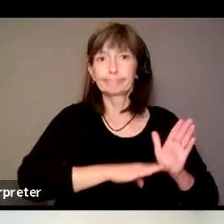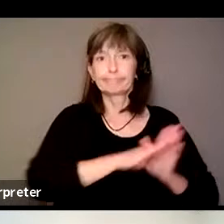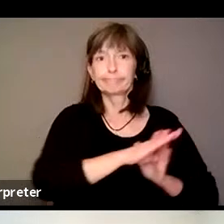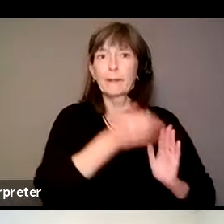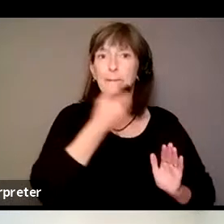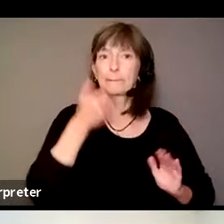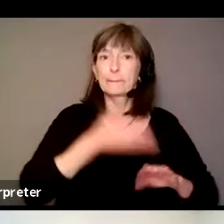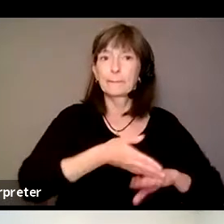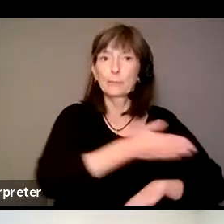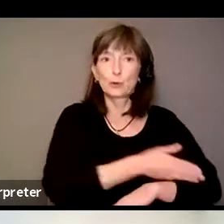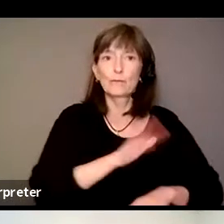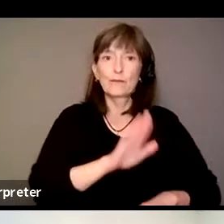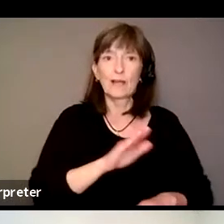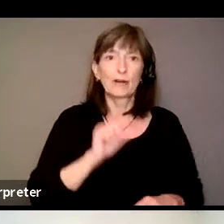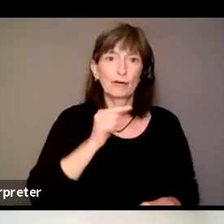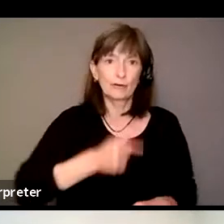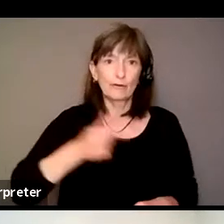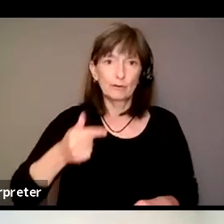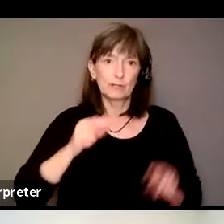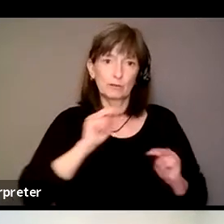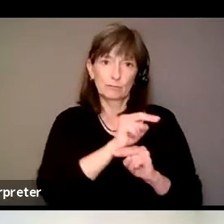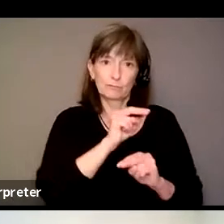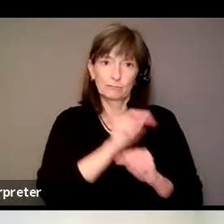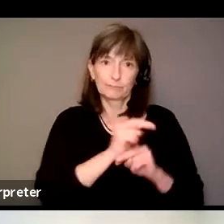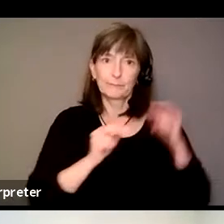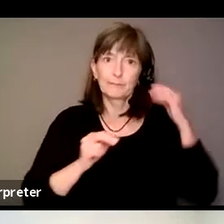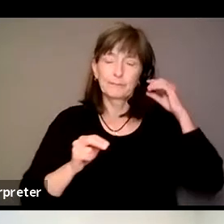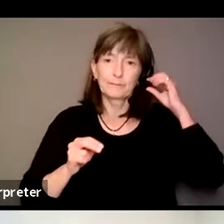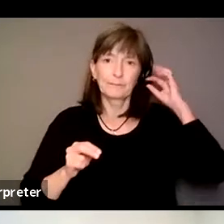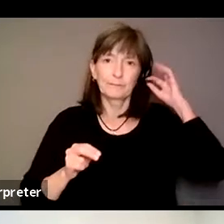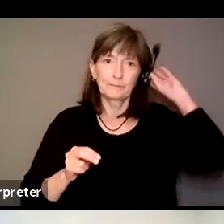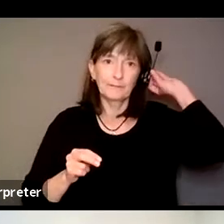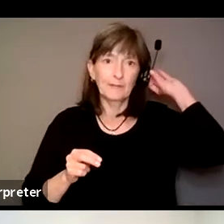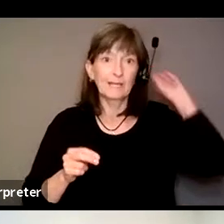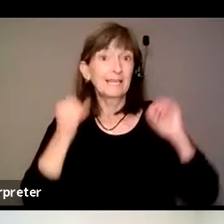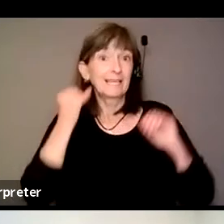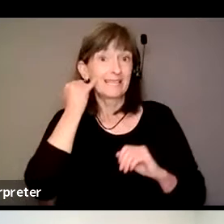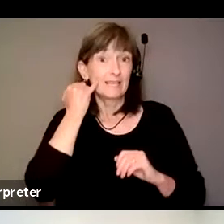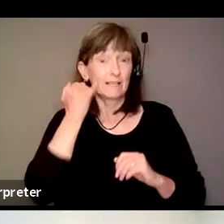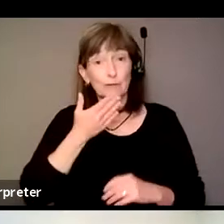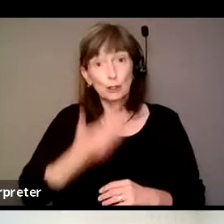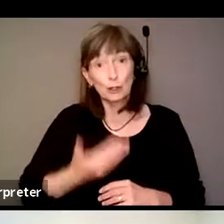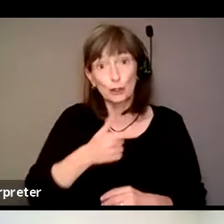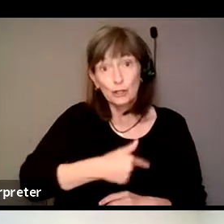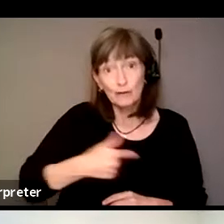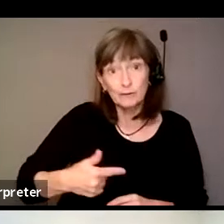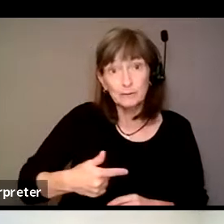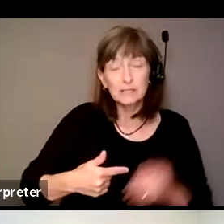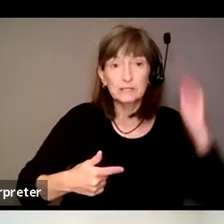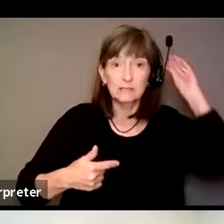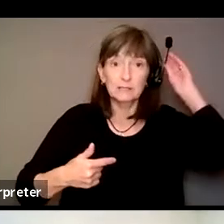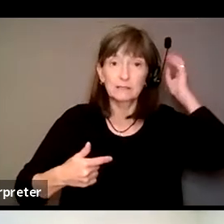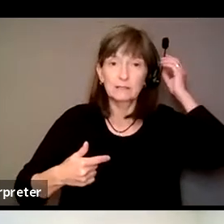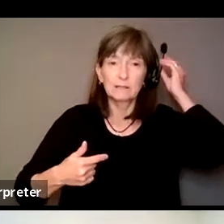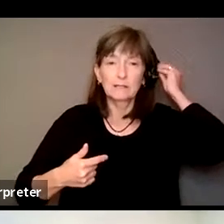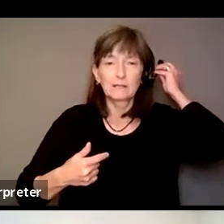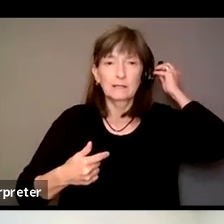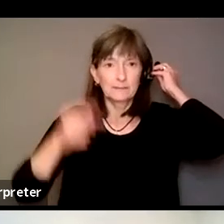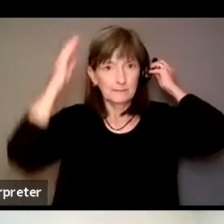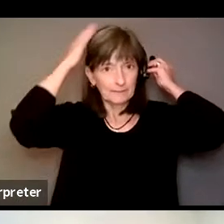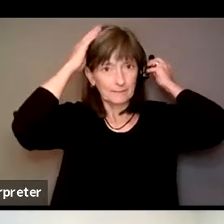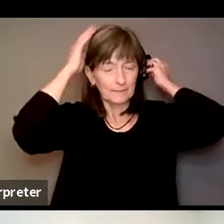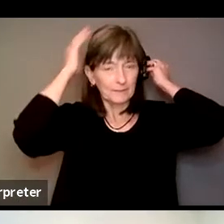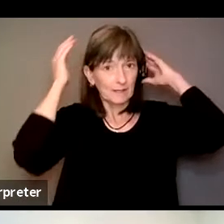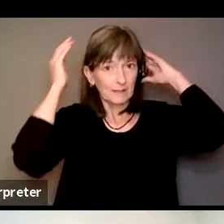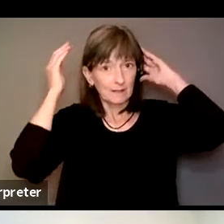governance. Just understanding, you know, when we have good governance in place, it allows us to make better decisions and to make